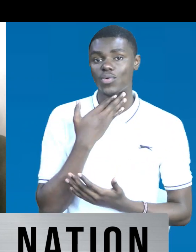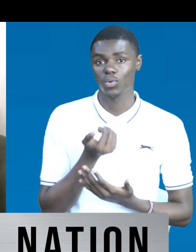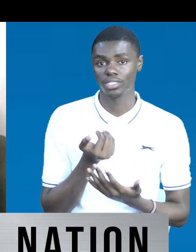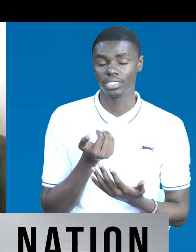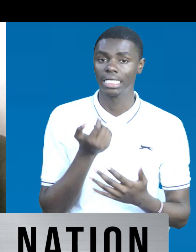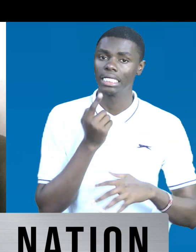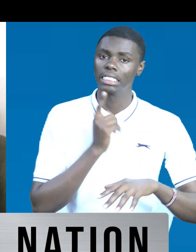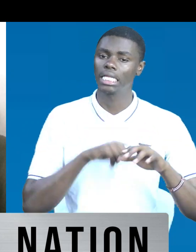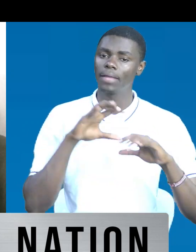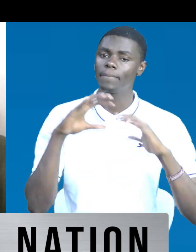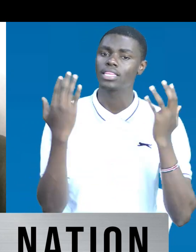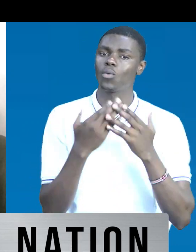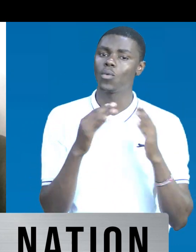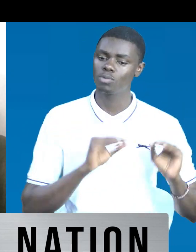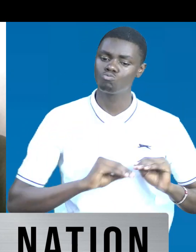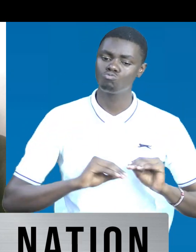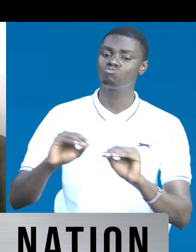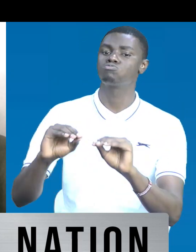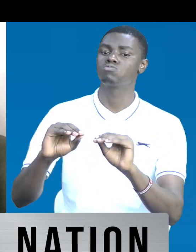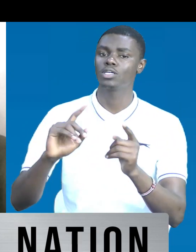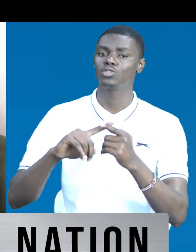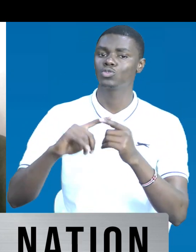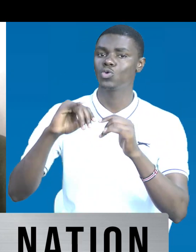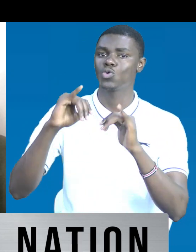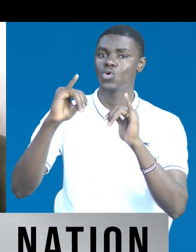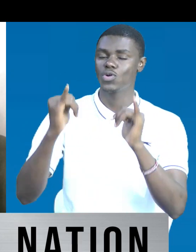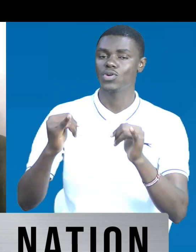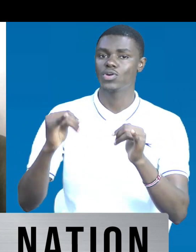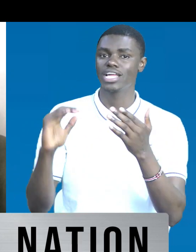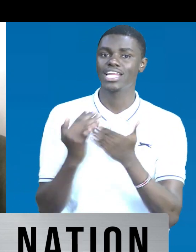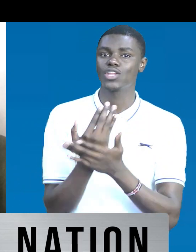that when the world is moving into renewables,